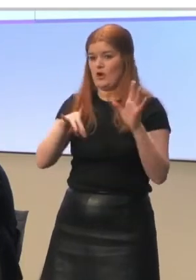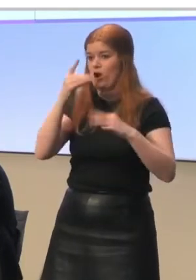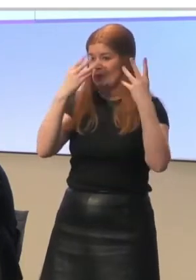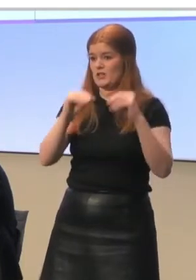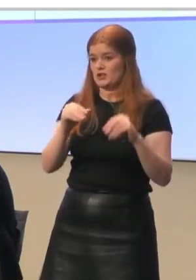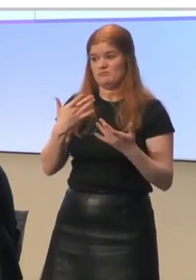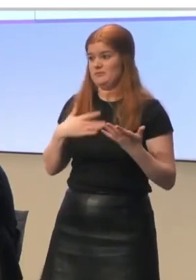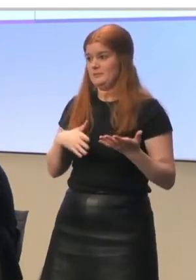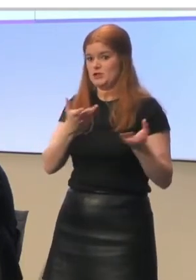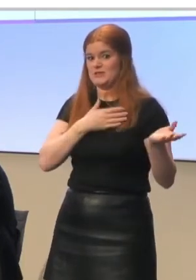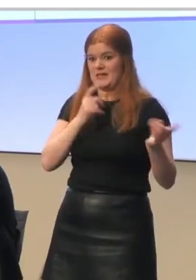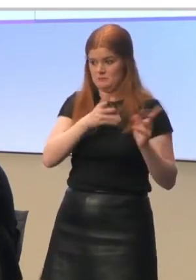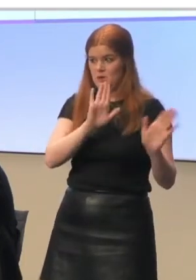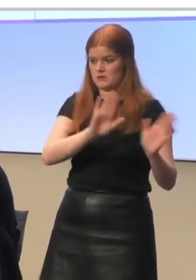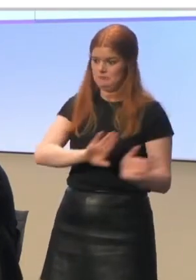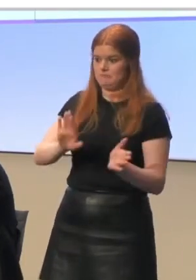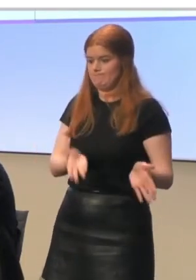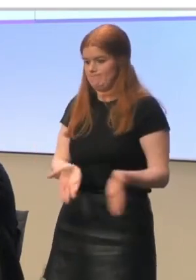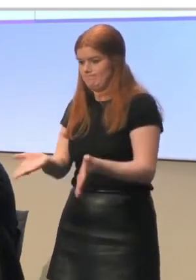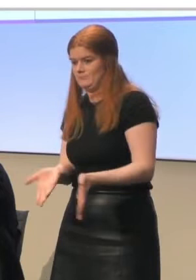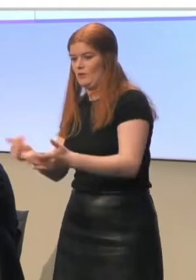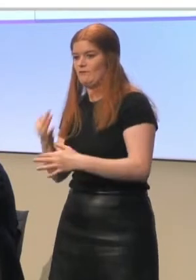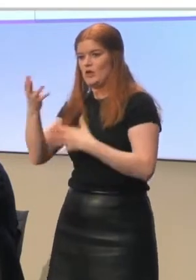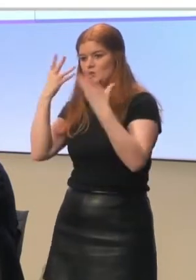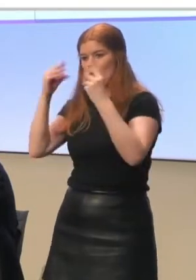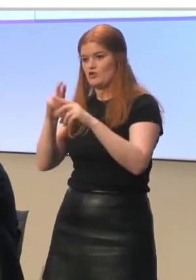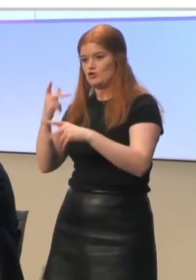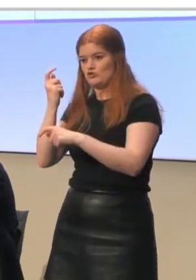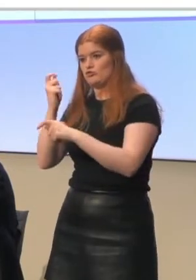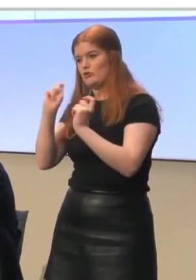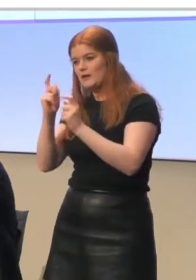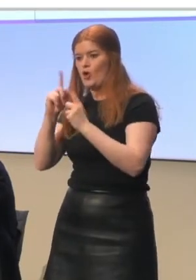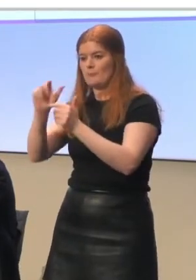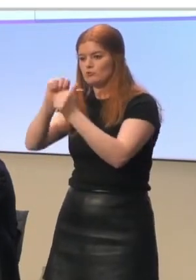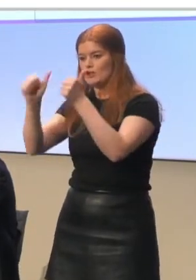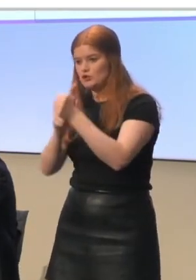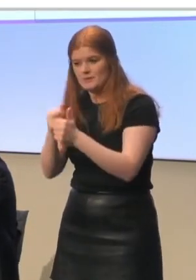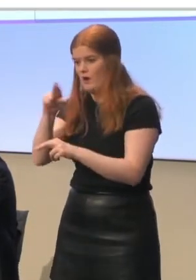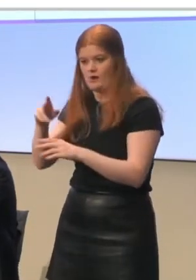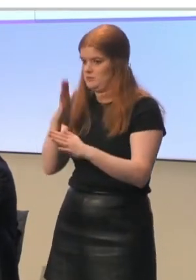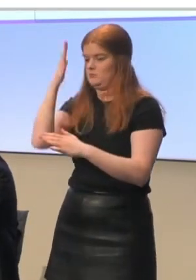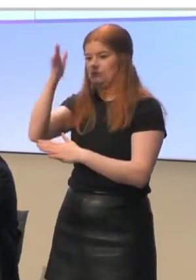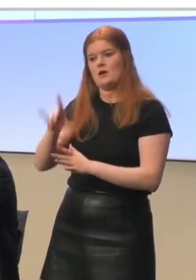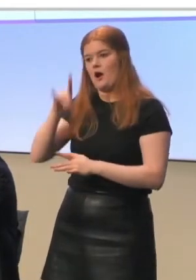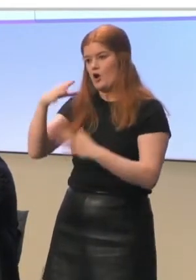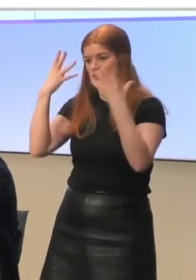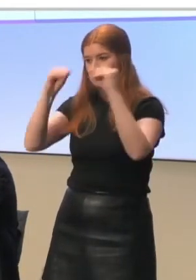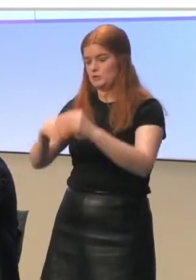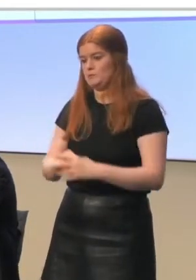of funneling them towards further education and training or apprenticeships or other non-higher education pathways.